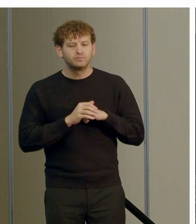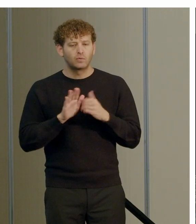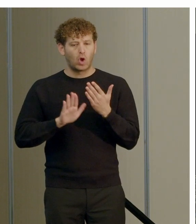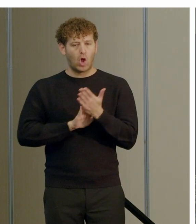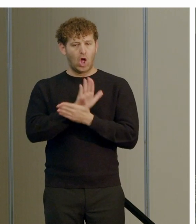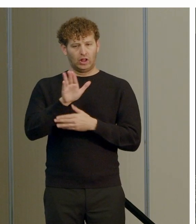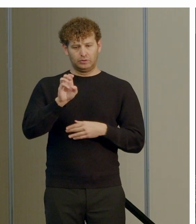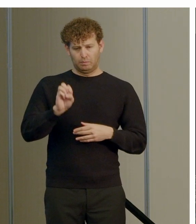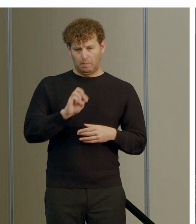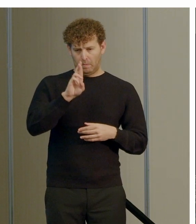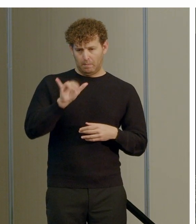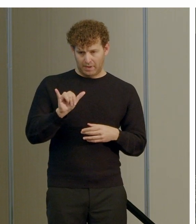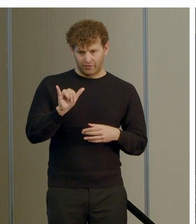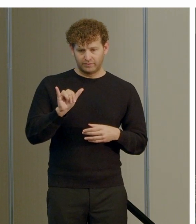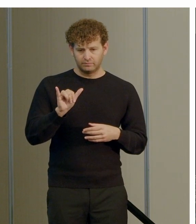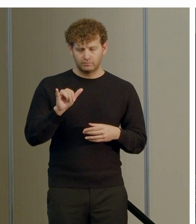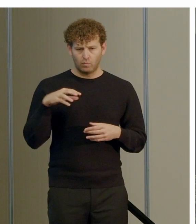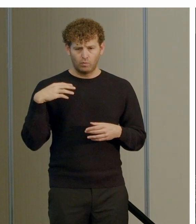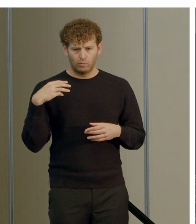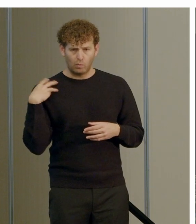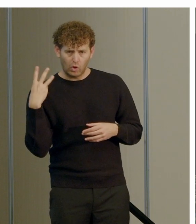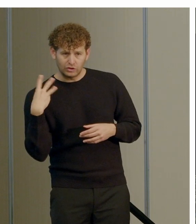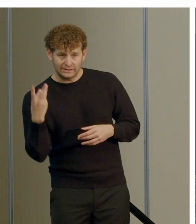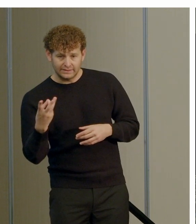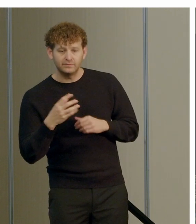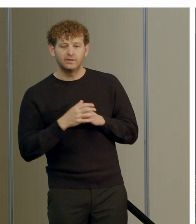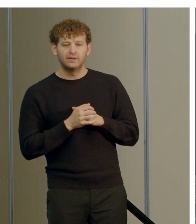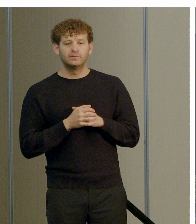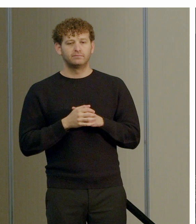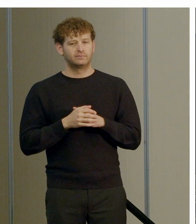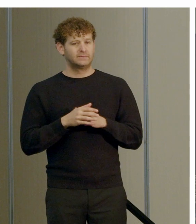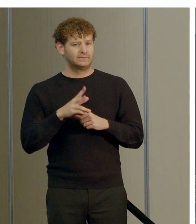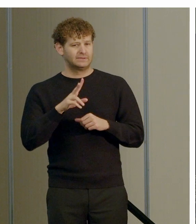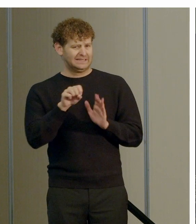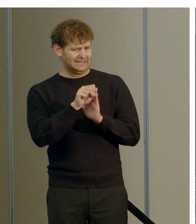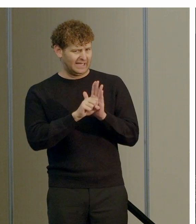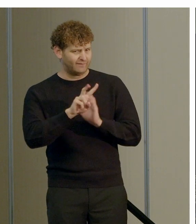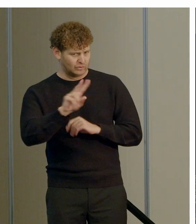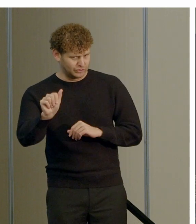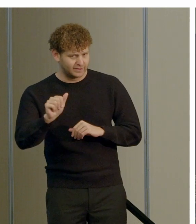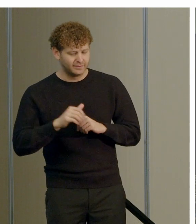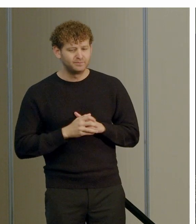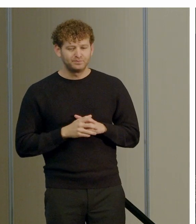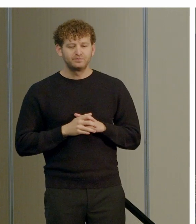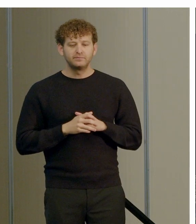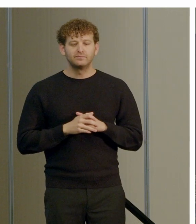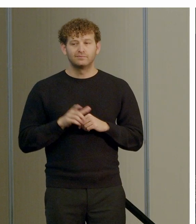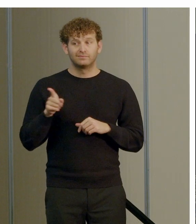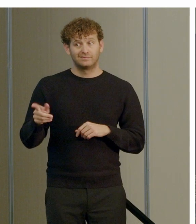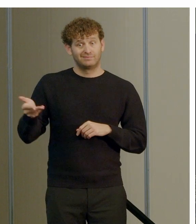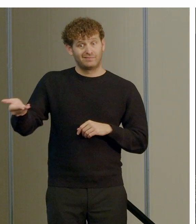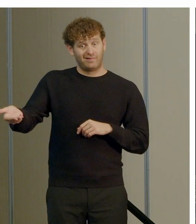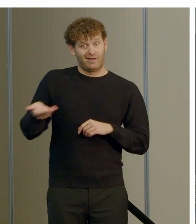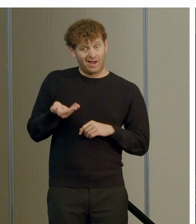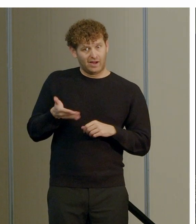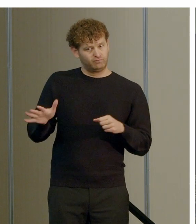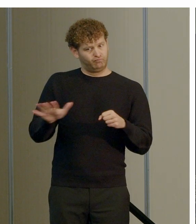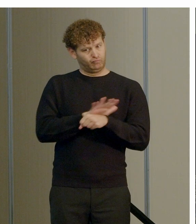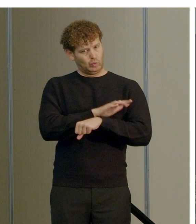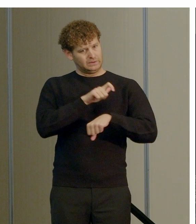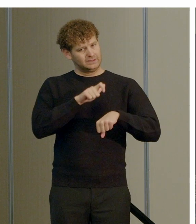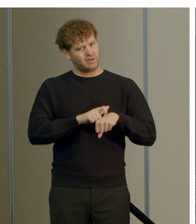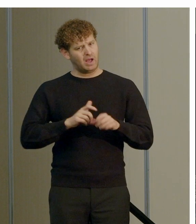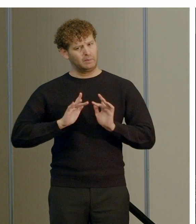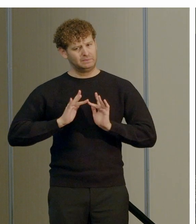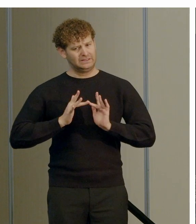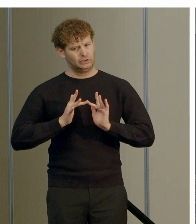Virginia. He was hired as a full-time digital ICT accessibility specialist,